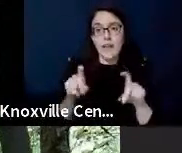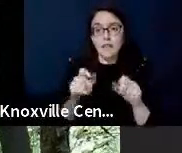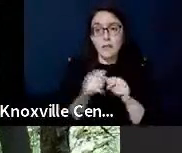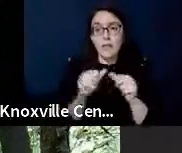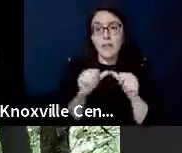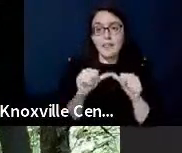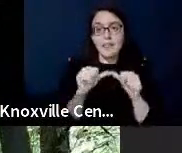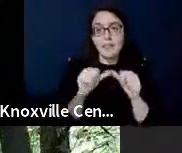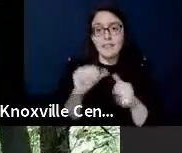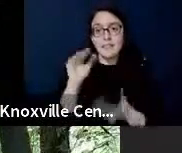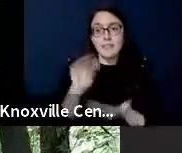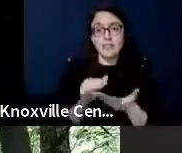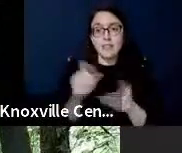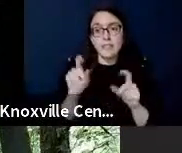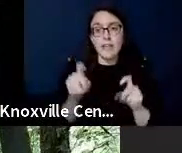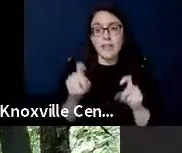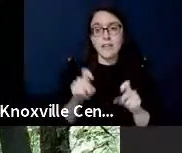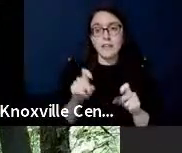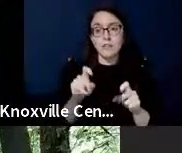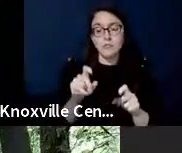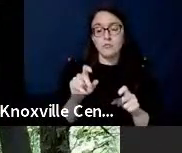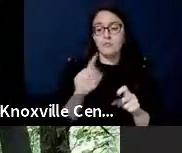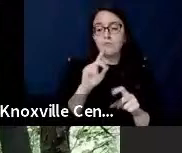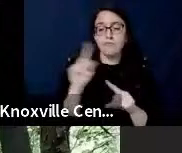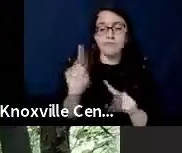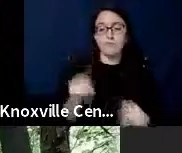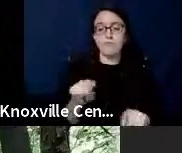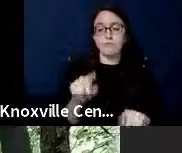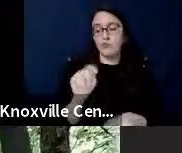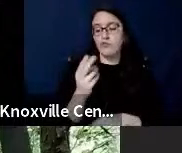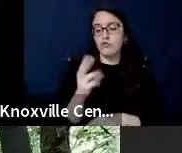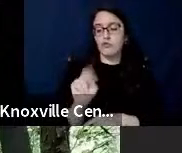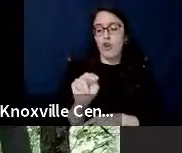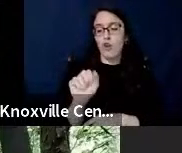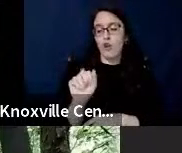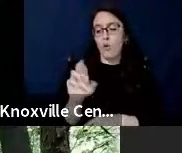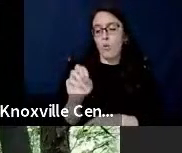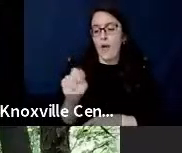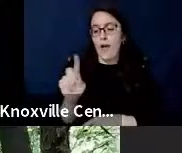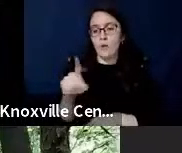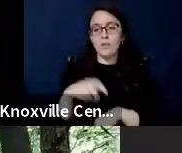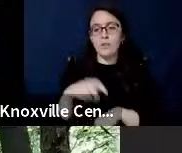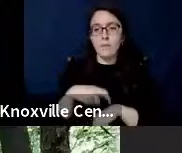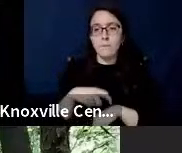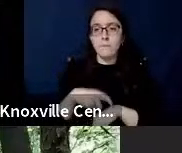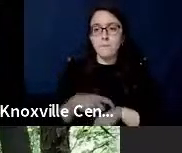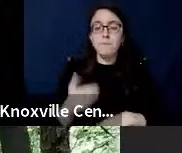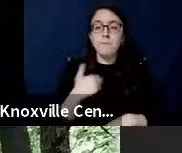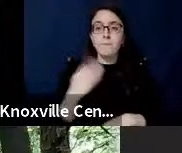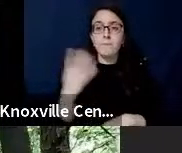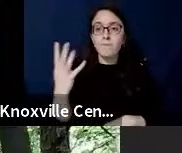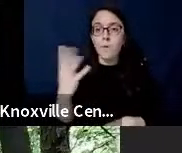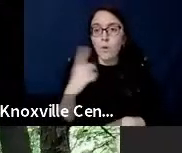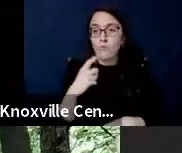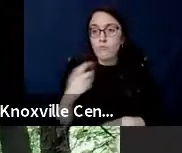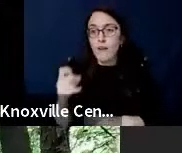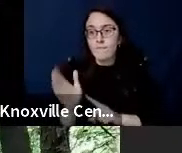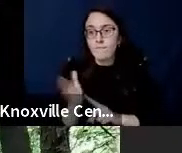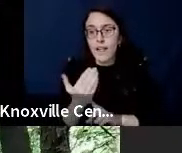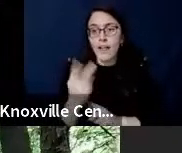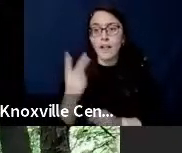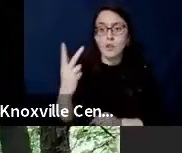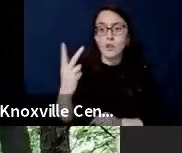test result reporting turnaround time. There were 4 red flags and 2 yellow